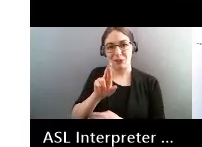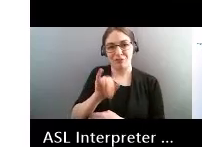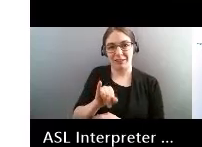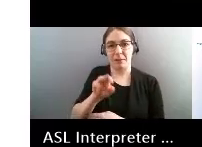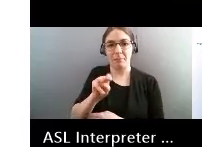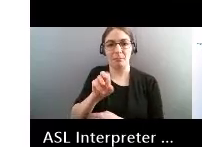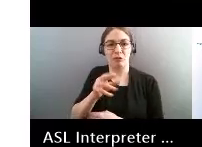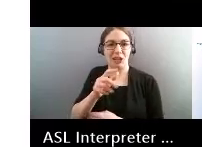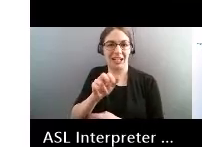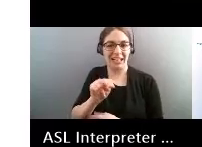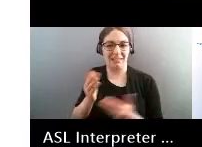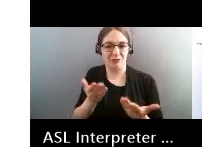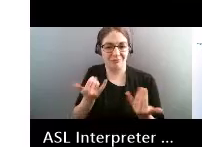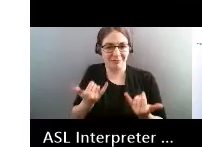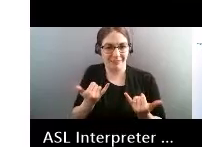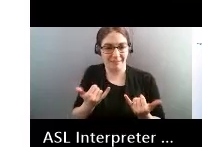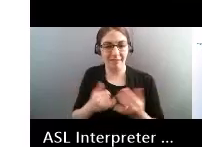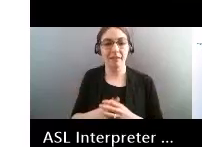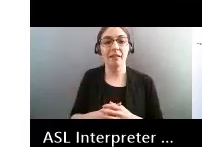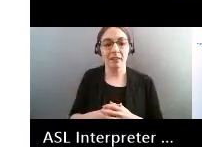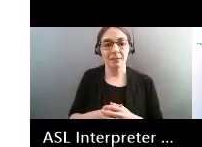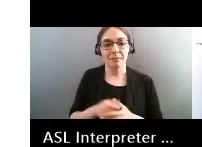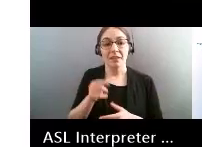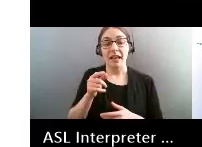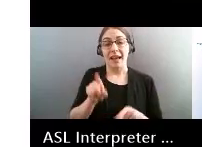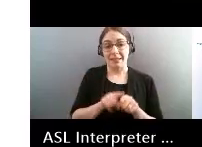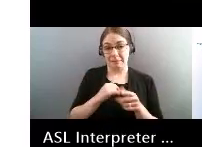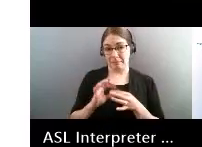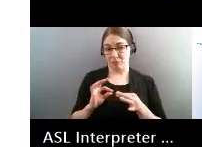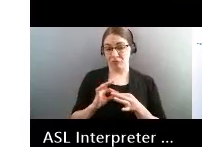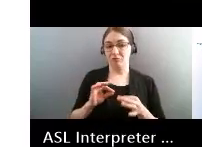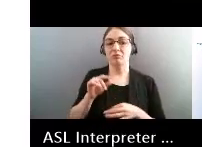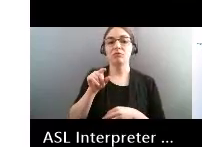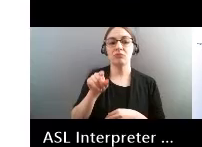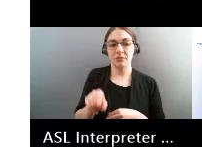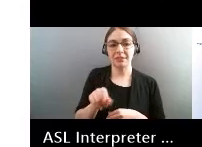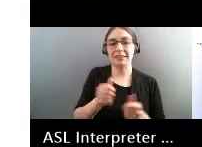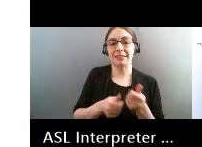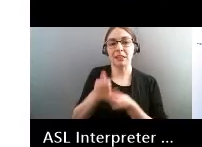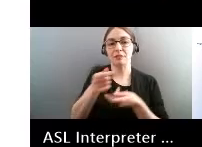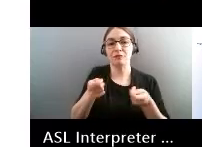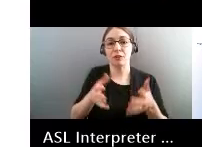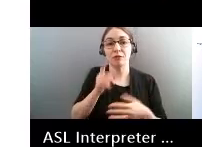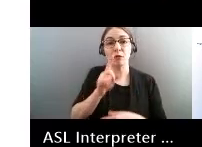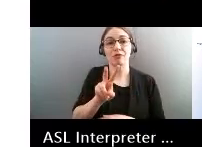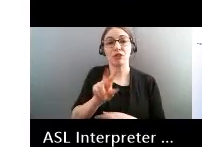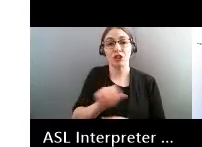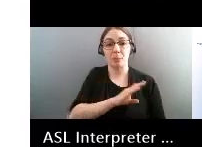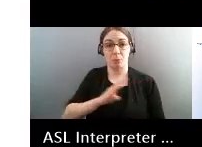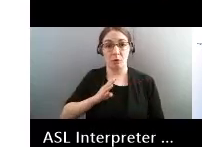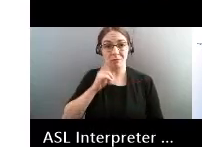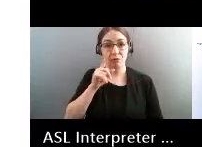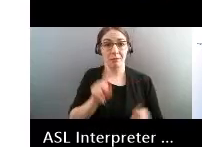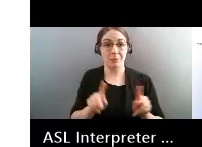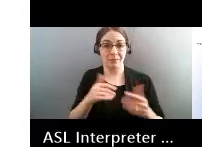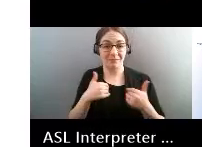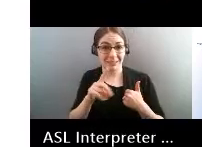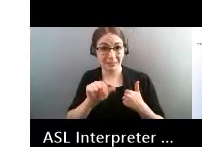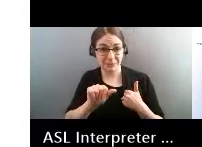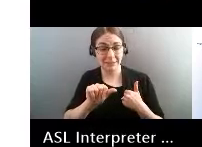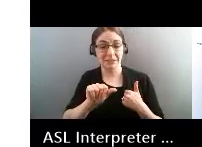Morgan, as I said, she is the Executive Director for the Virginia Board for People with